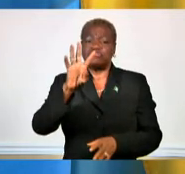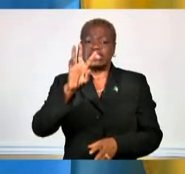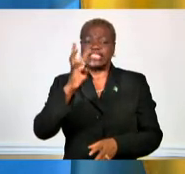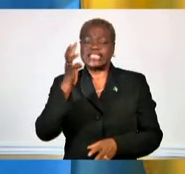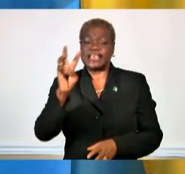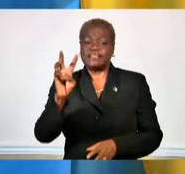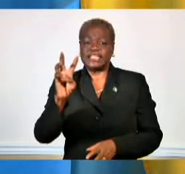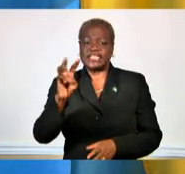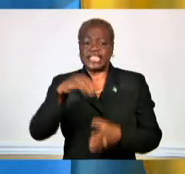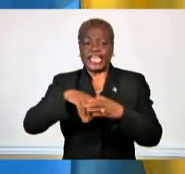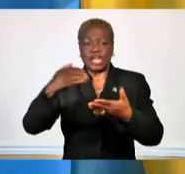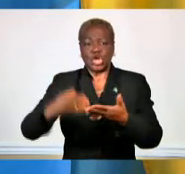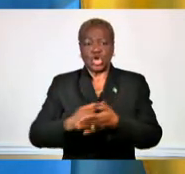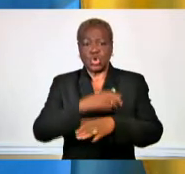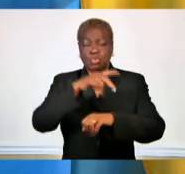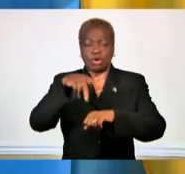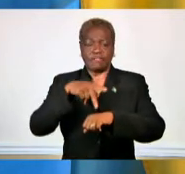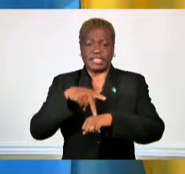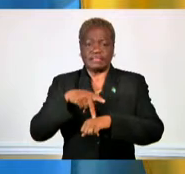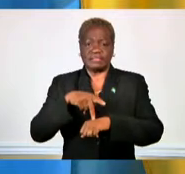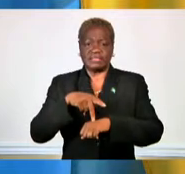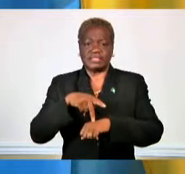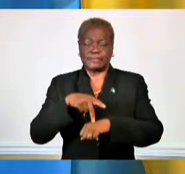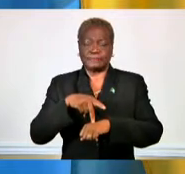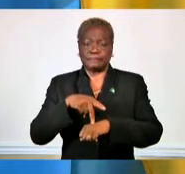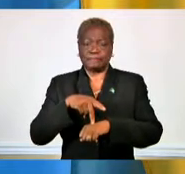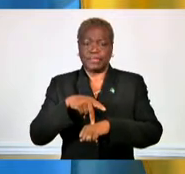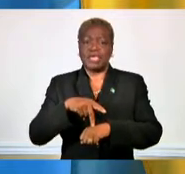417 in New Providence,